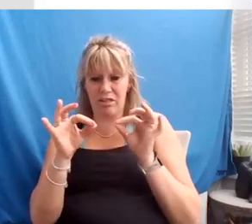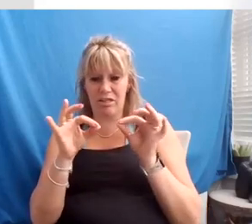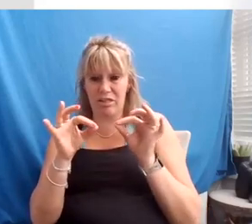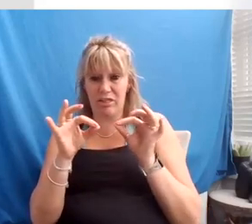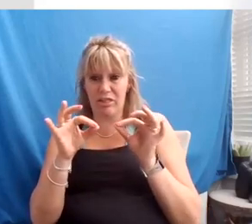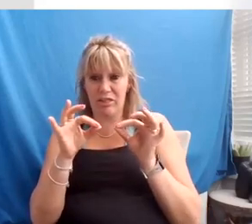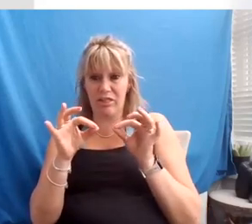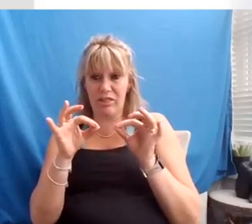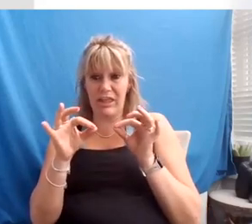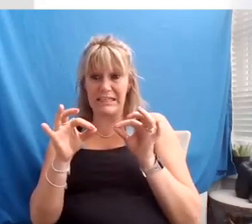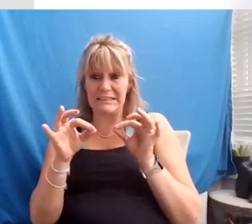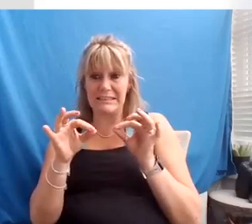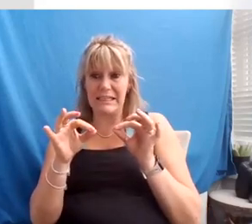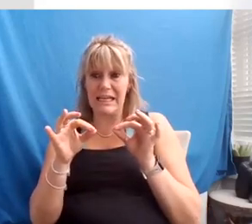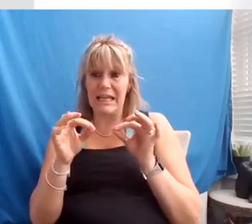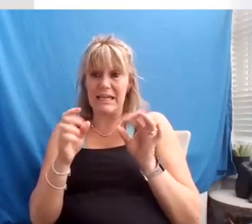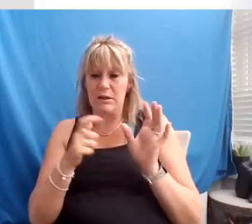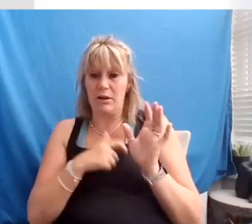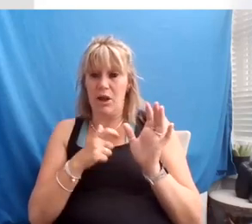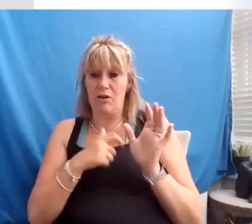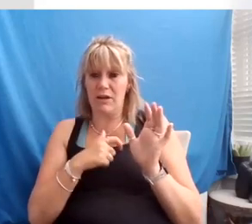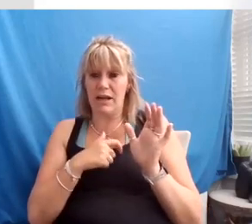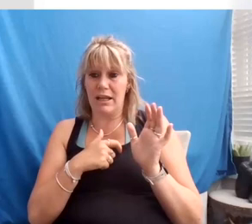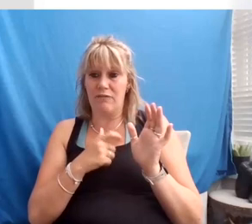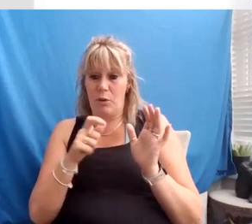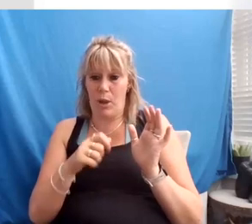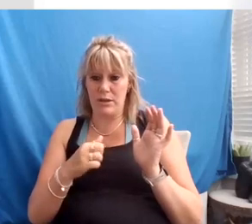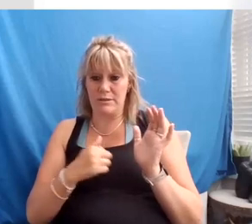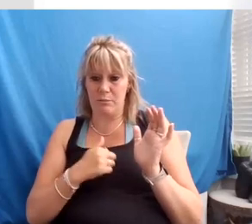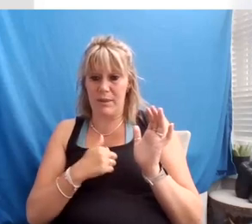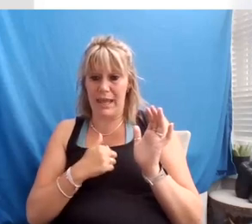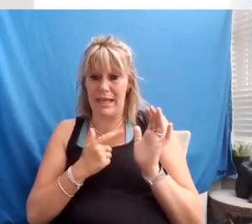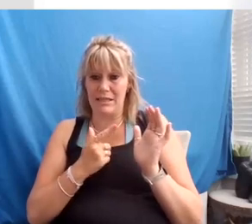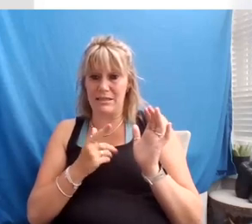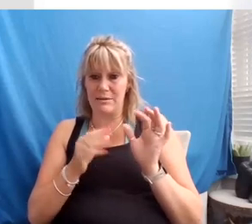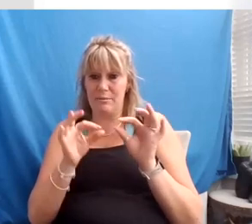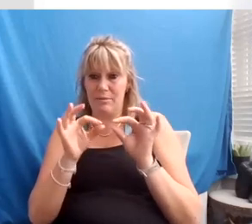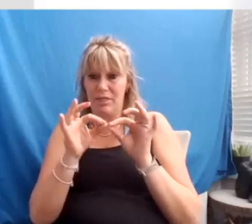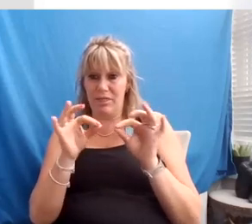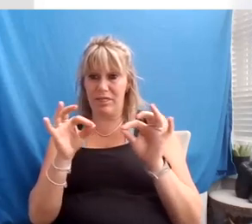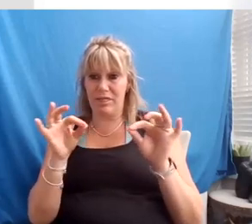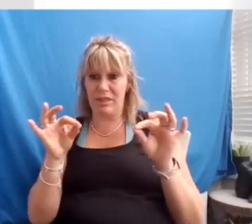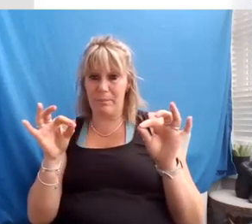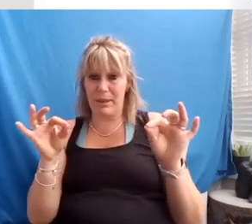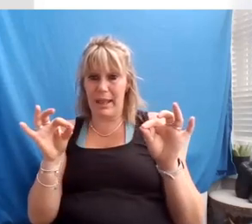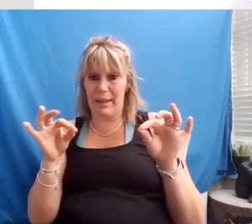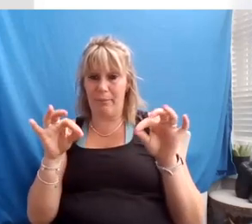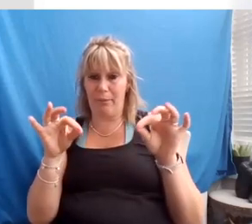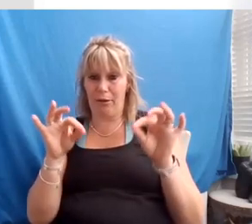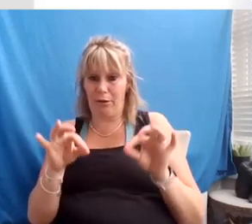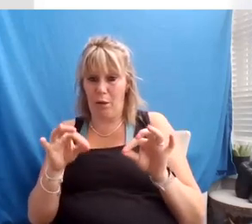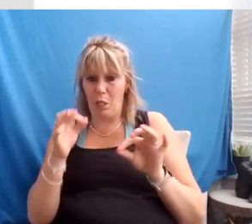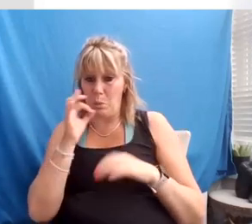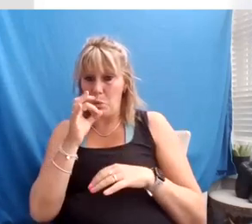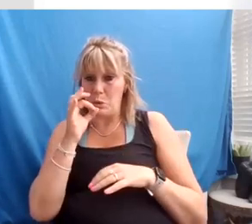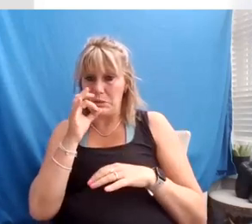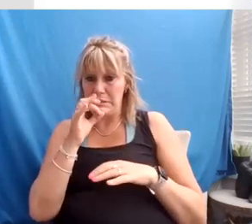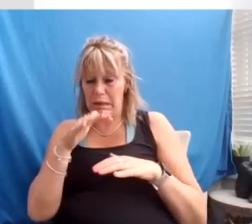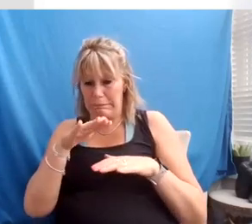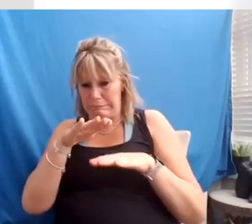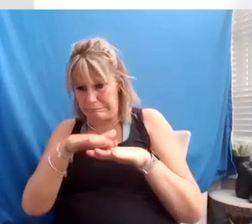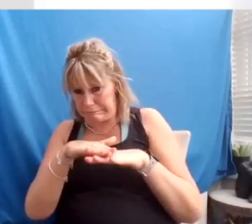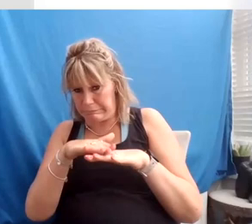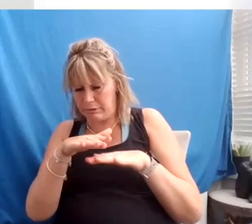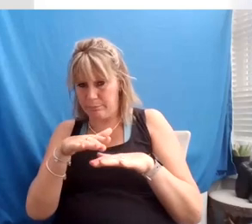quite nerve-wracking for somebody like me putting really thin paper on top of water, but it actually does create very